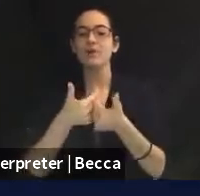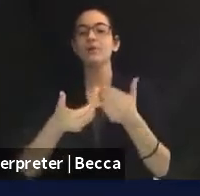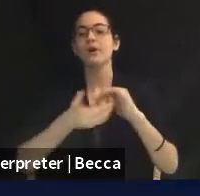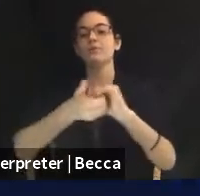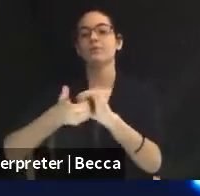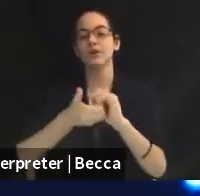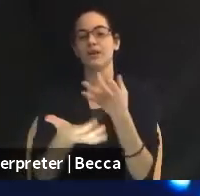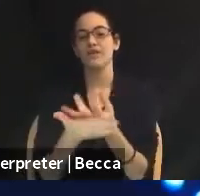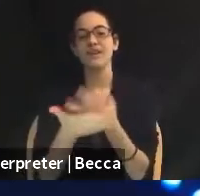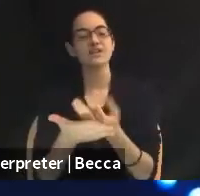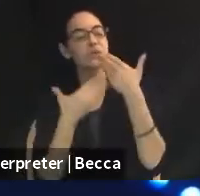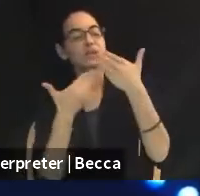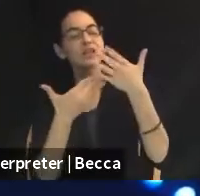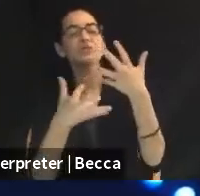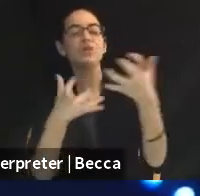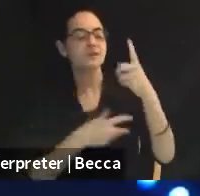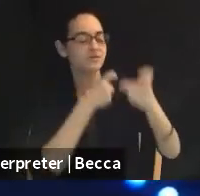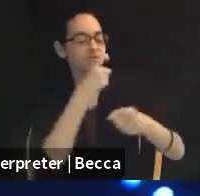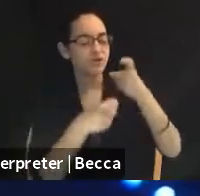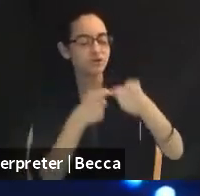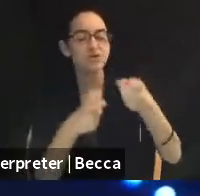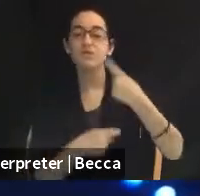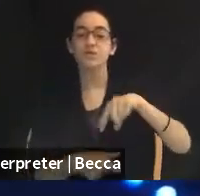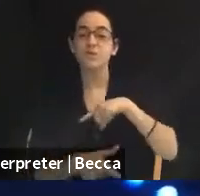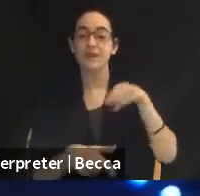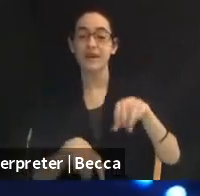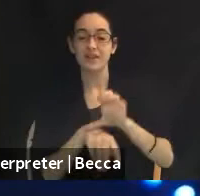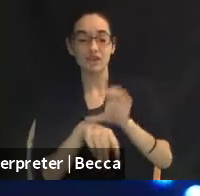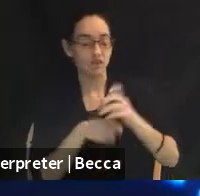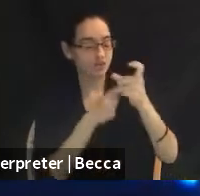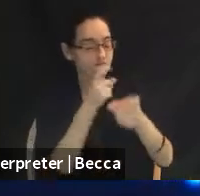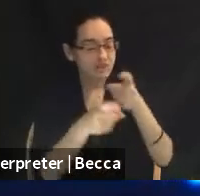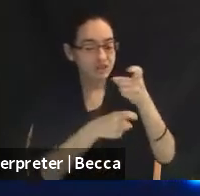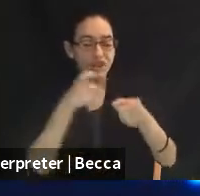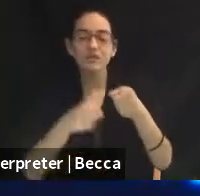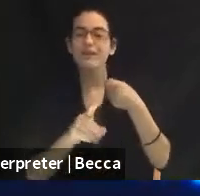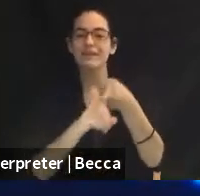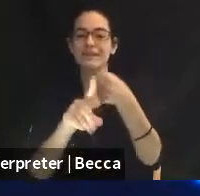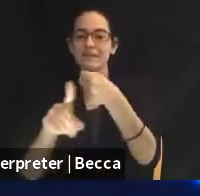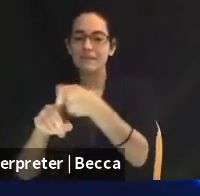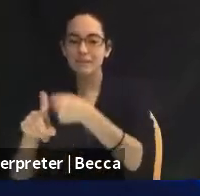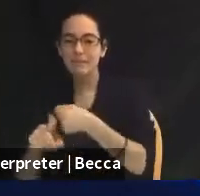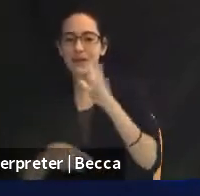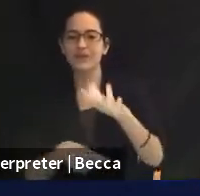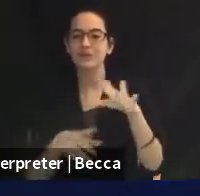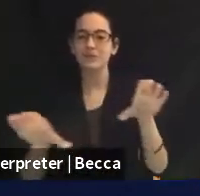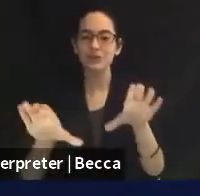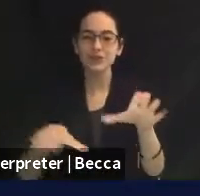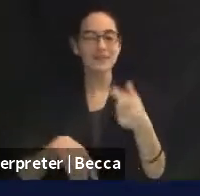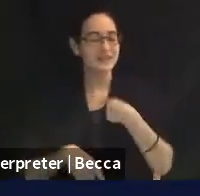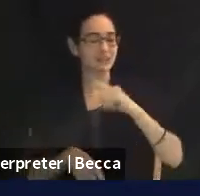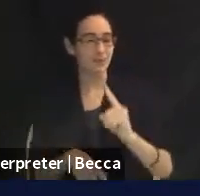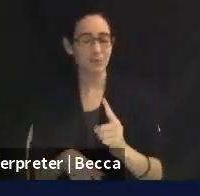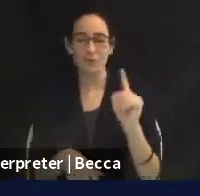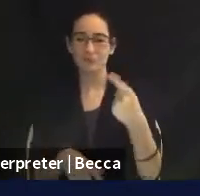your generosity, because at Gateway, we are a generous community. The impact that you're making is not only affecting those